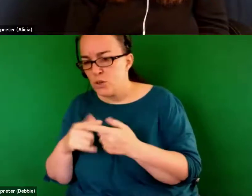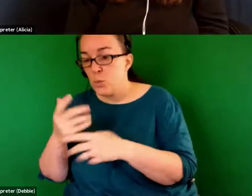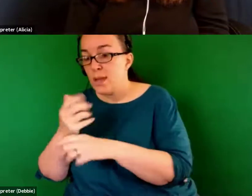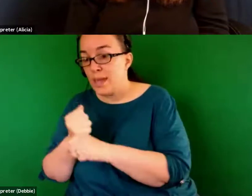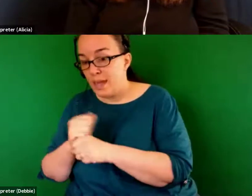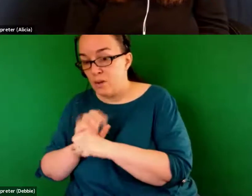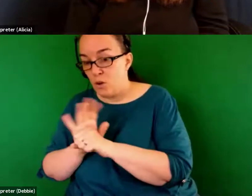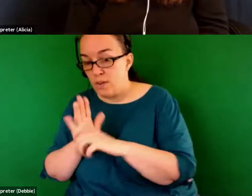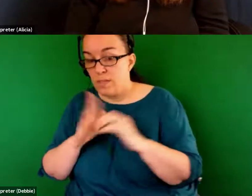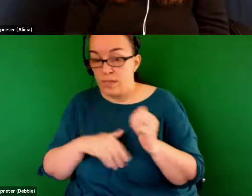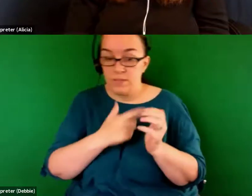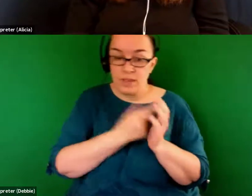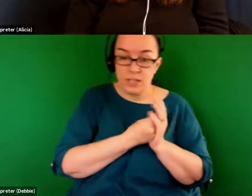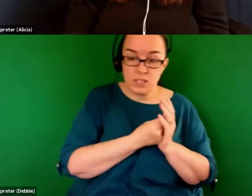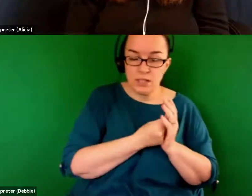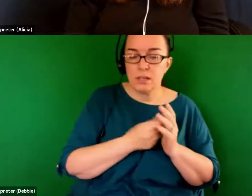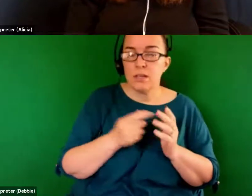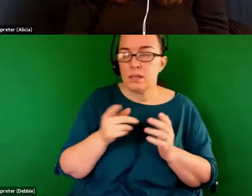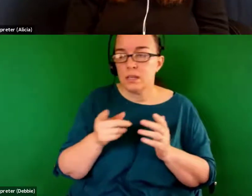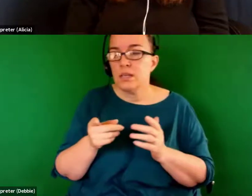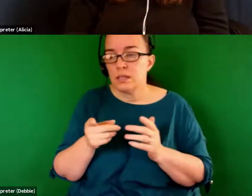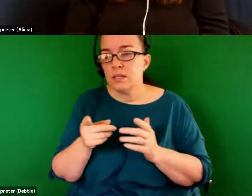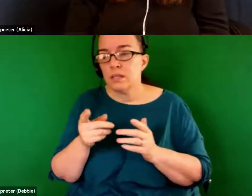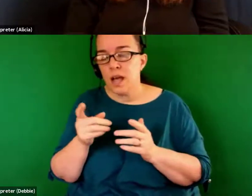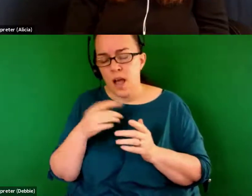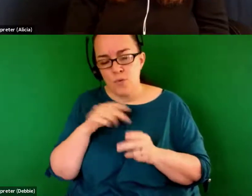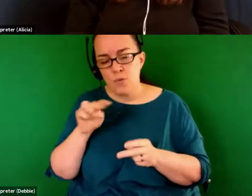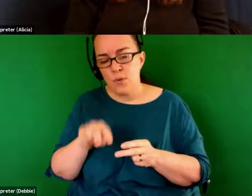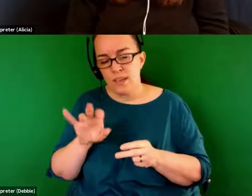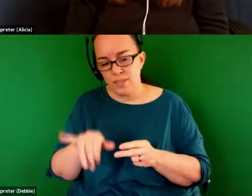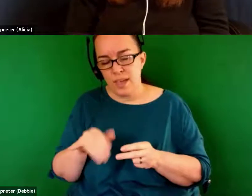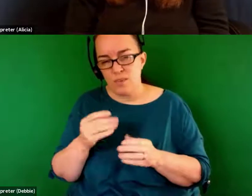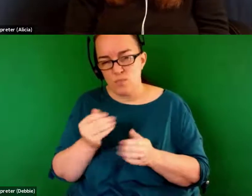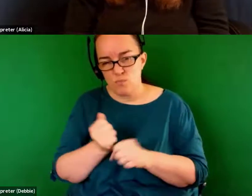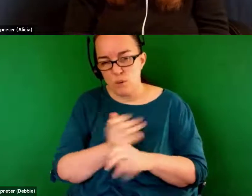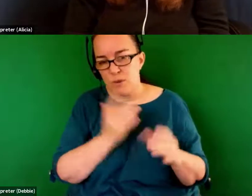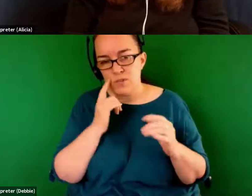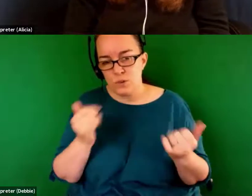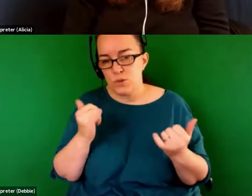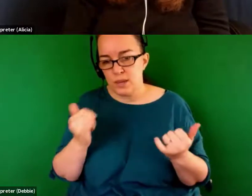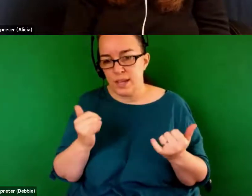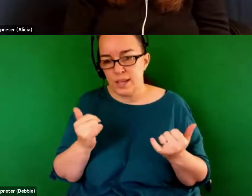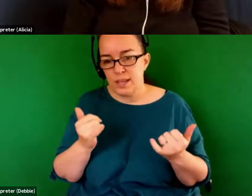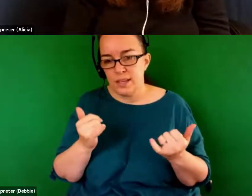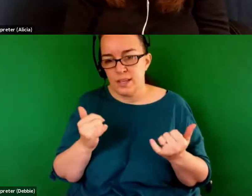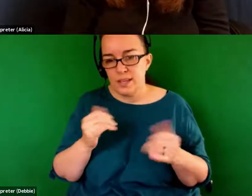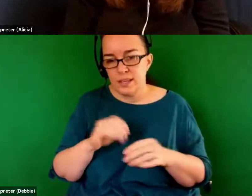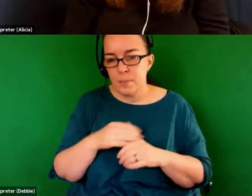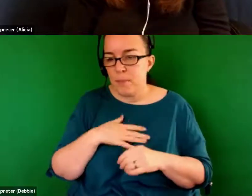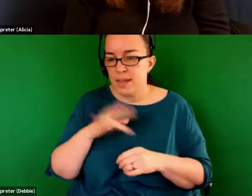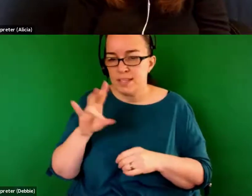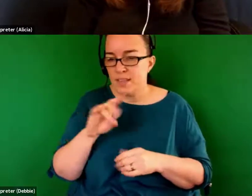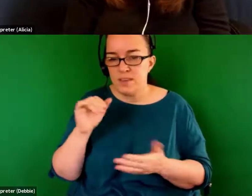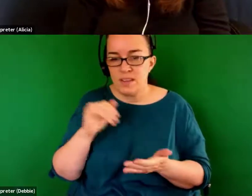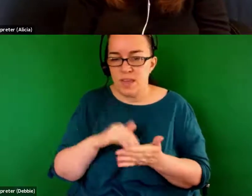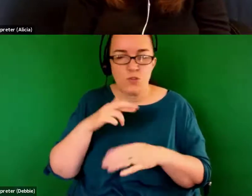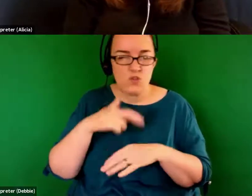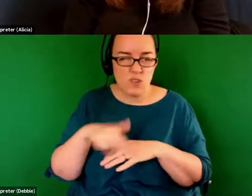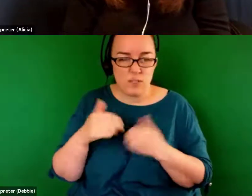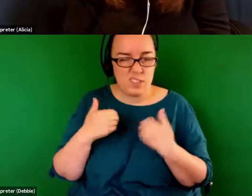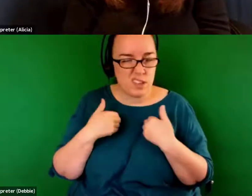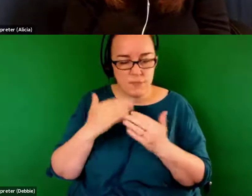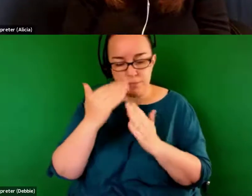I love that question, and it's something I was looking at today actually in preparation for this, and it's somewhere in my like 70,000 references that I